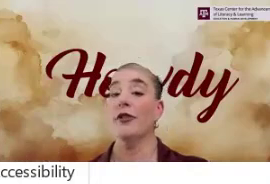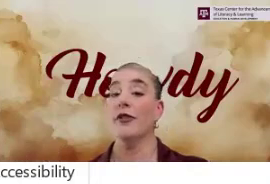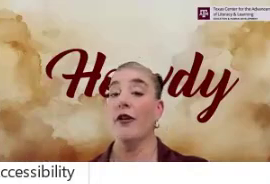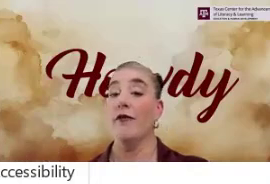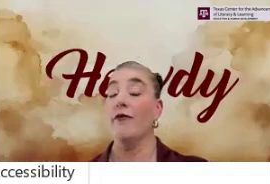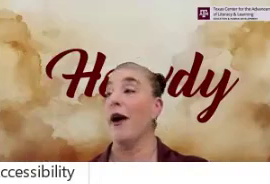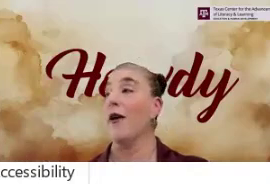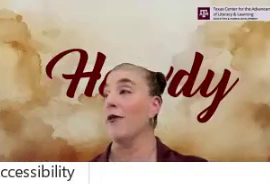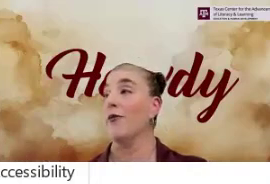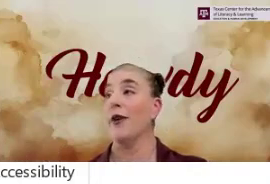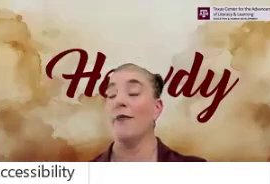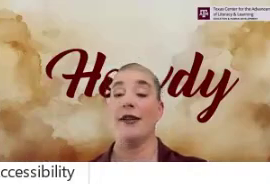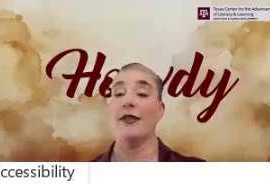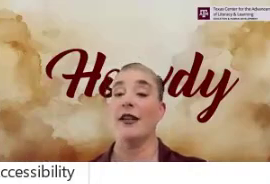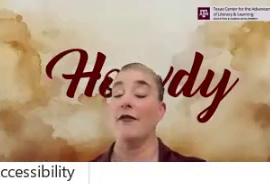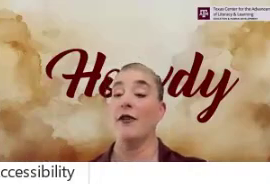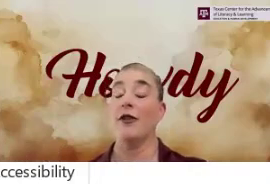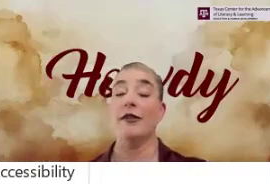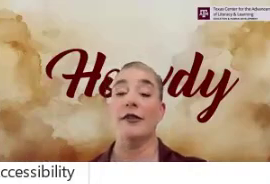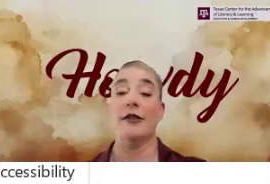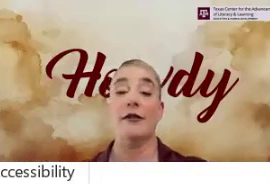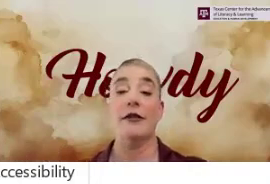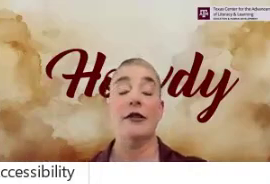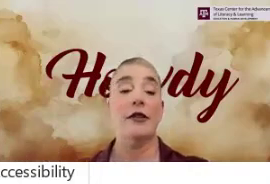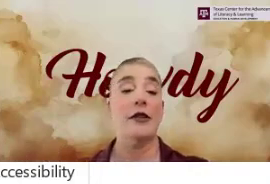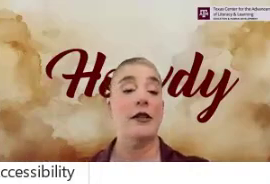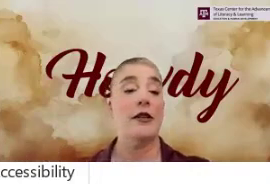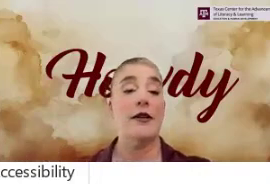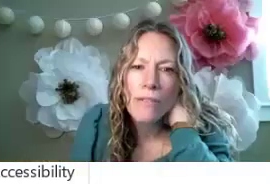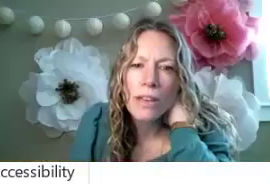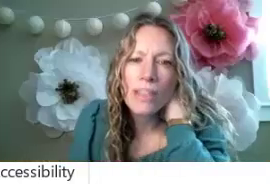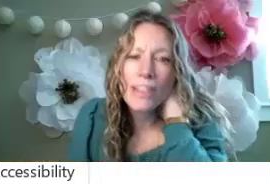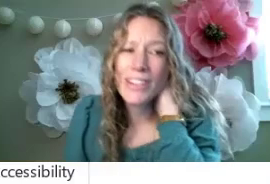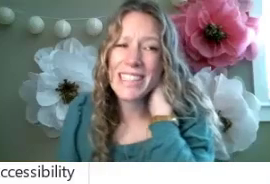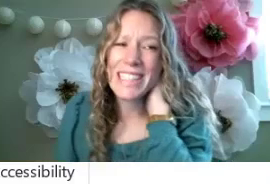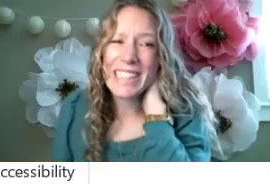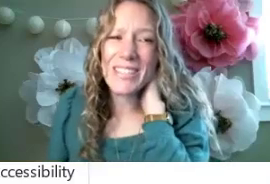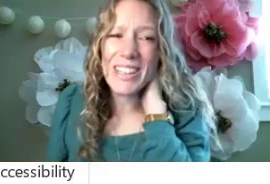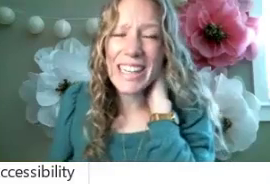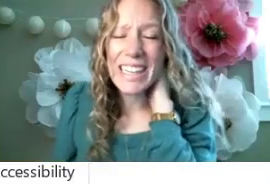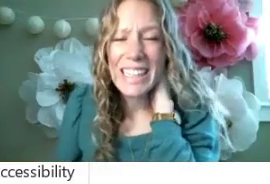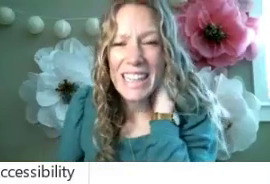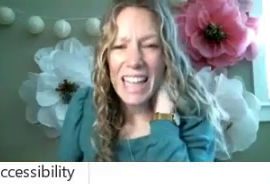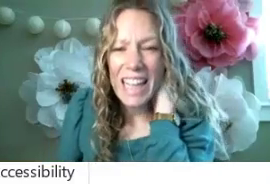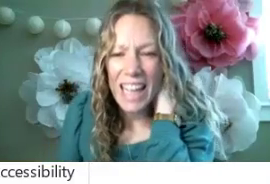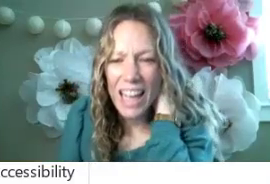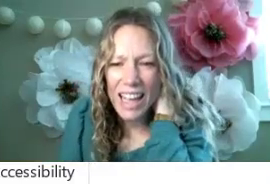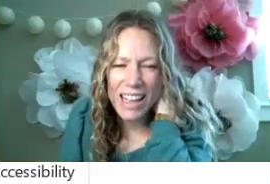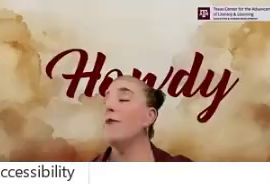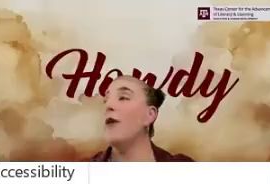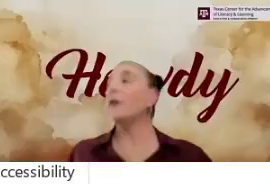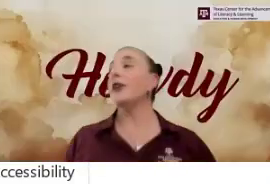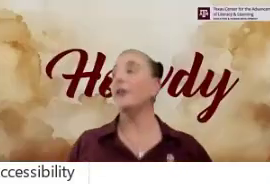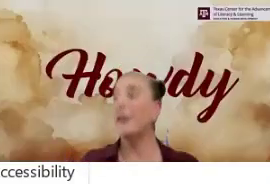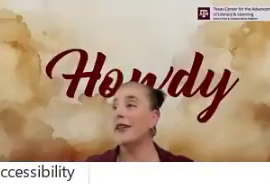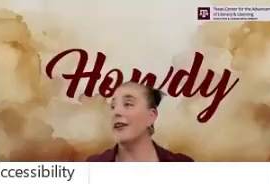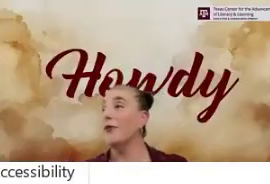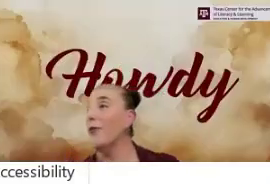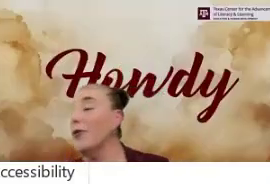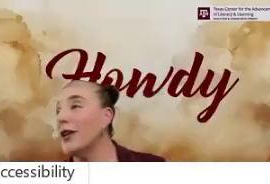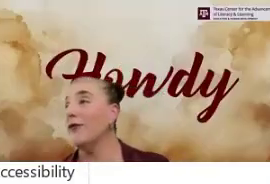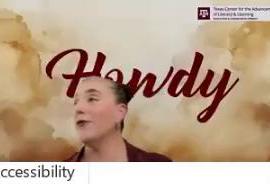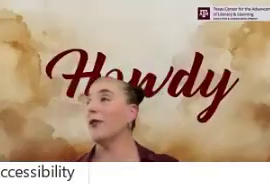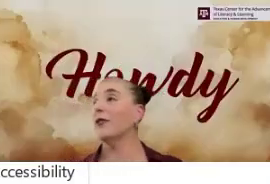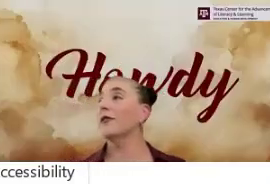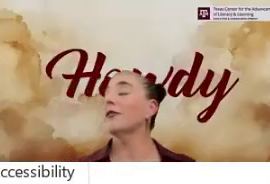newer versions of PowerPoint, Maxine, I've noticed. I have another question. I'm sorry. No, why are you apologizing?